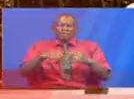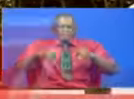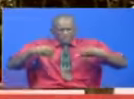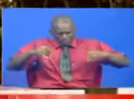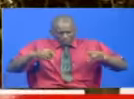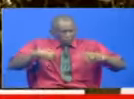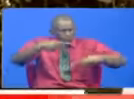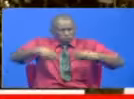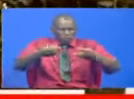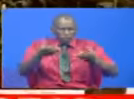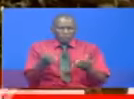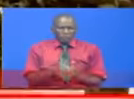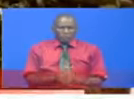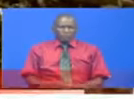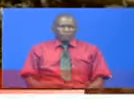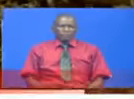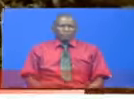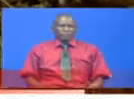major concern.